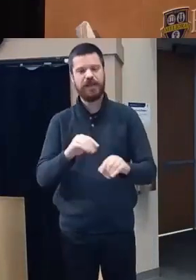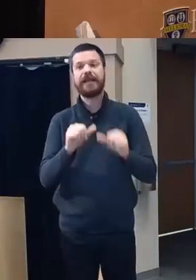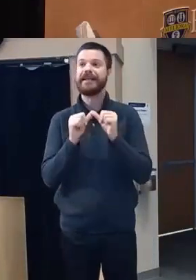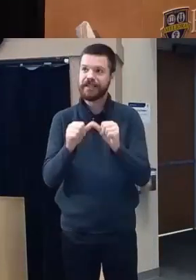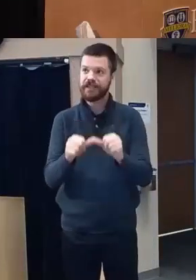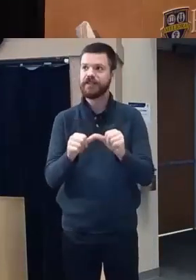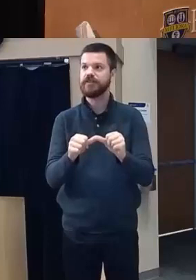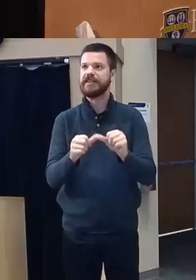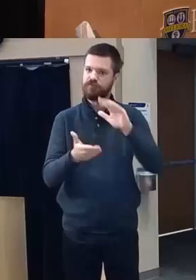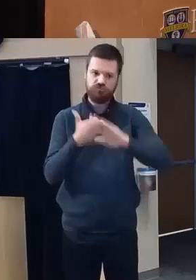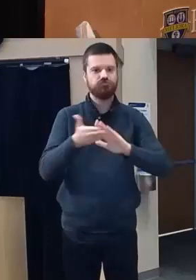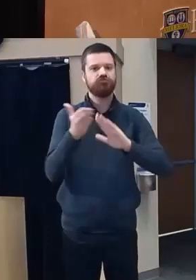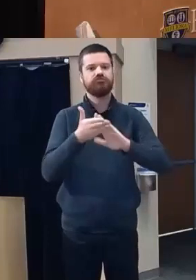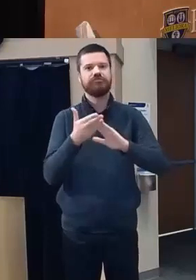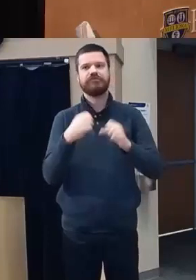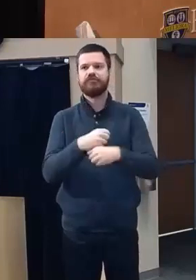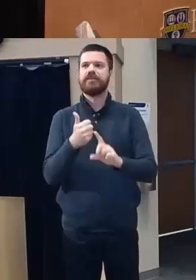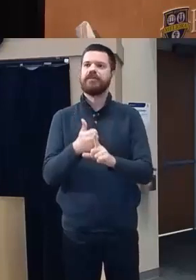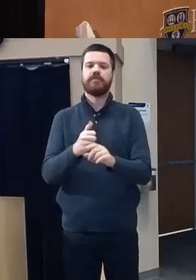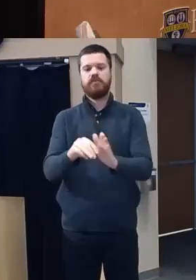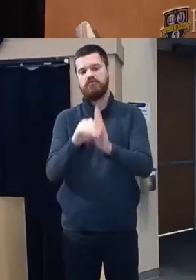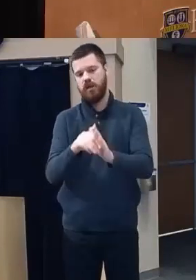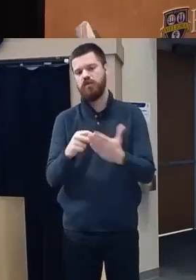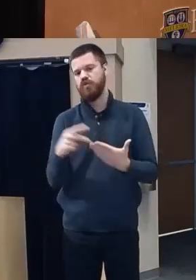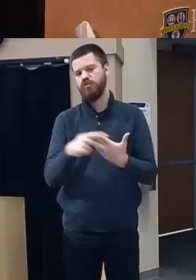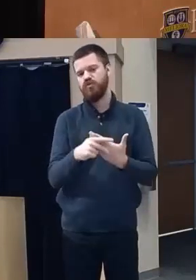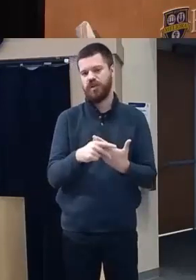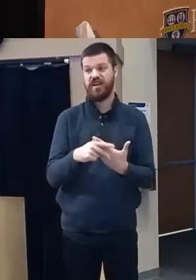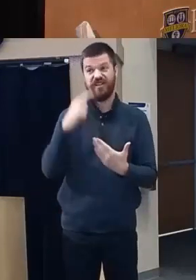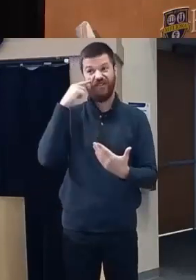to make it, again, a model program, I think,